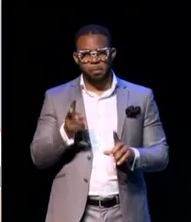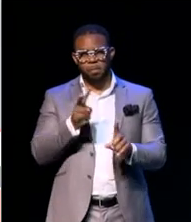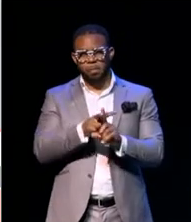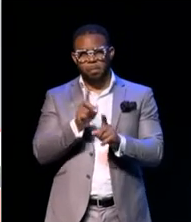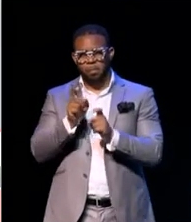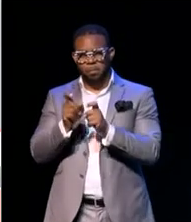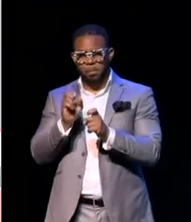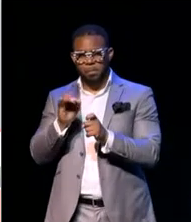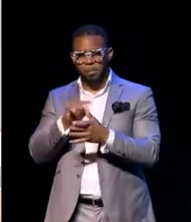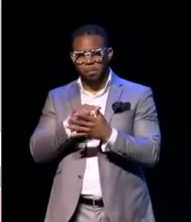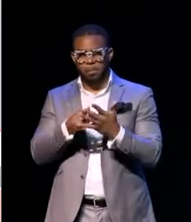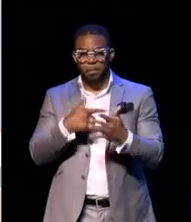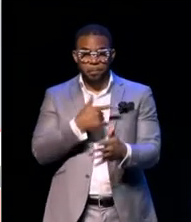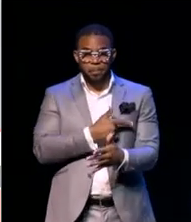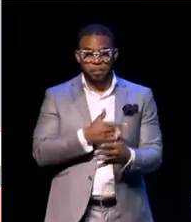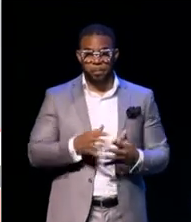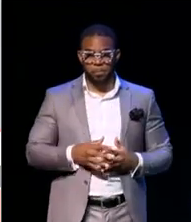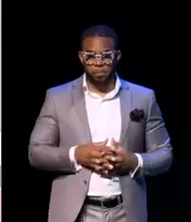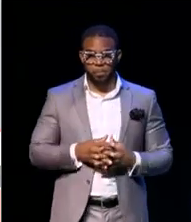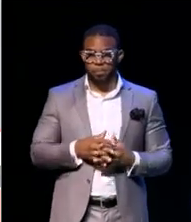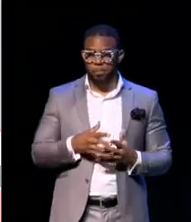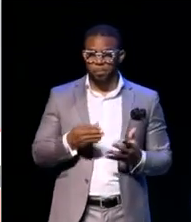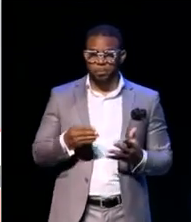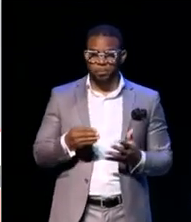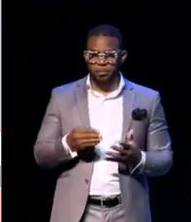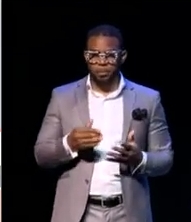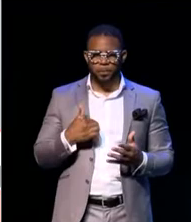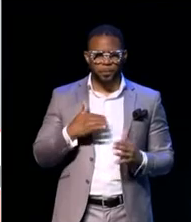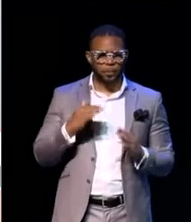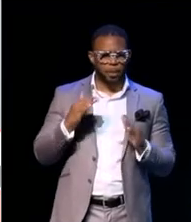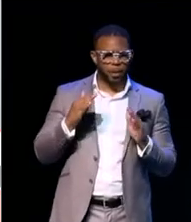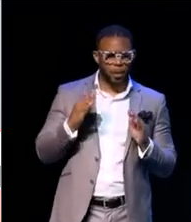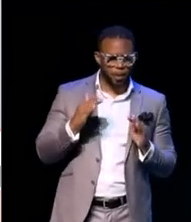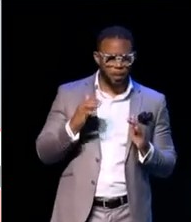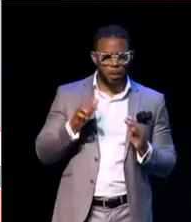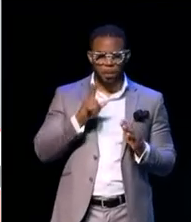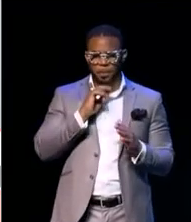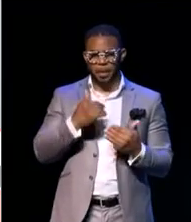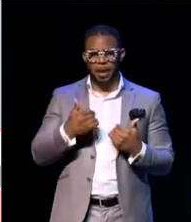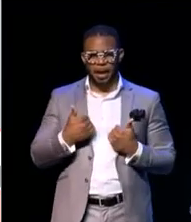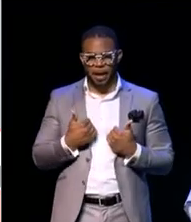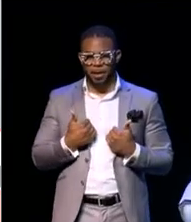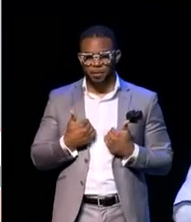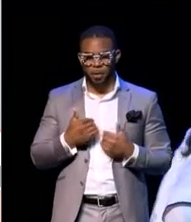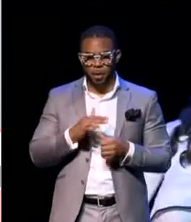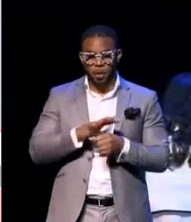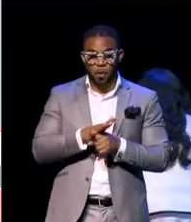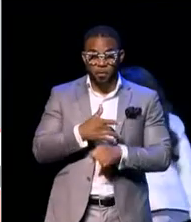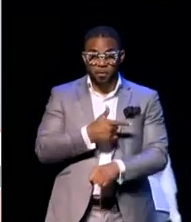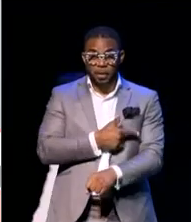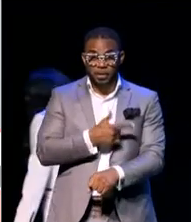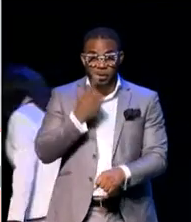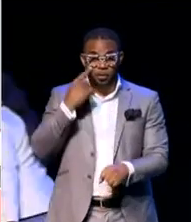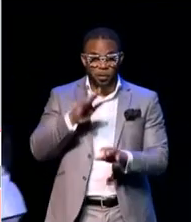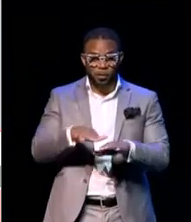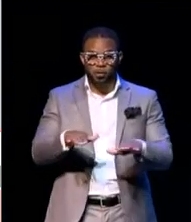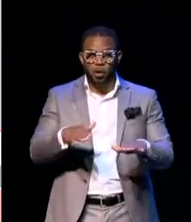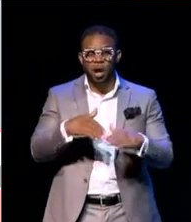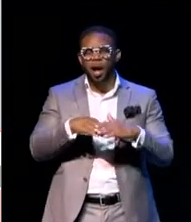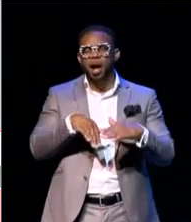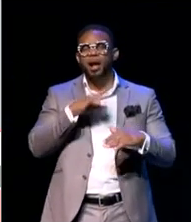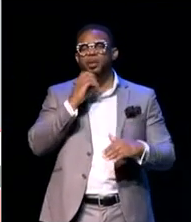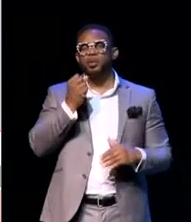administration of those vaccines. And we hope that we'll be having the COVID vaccine for the children